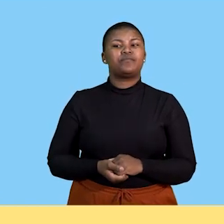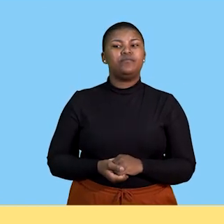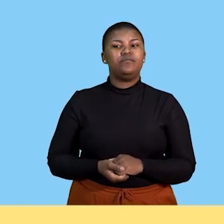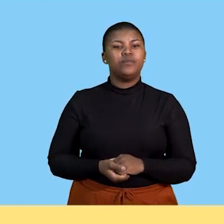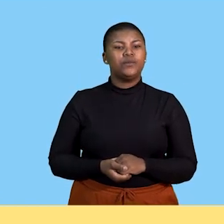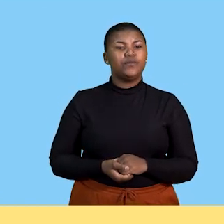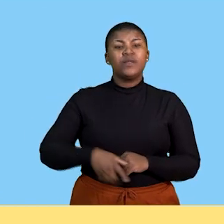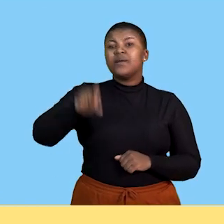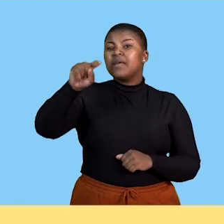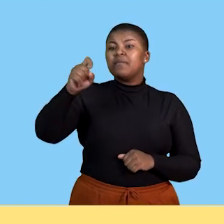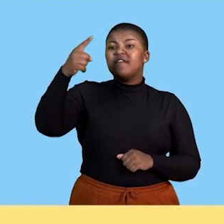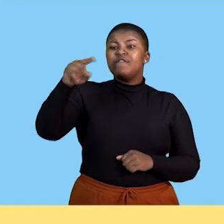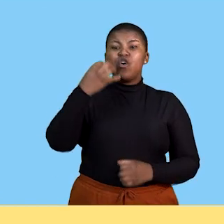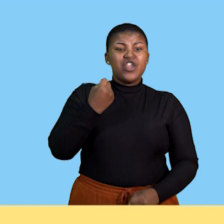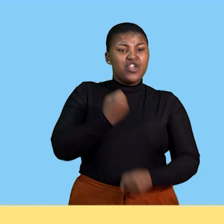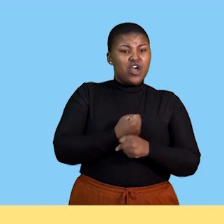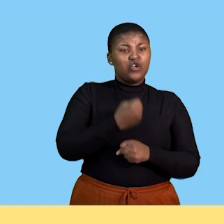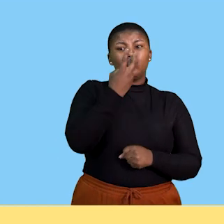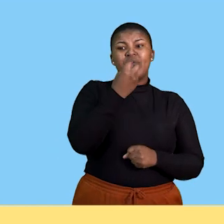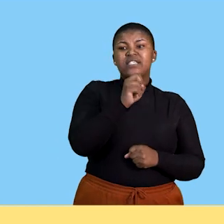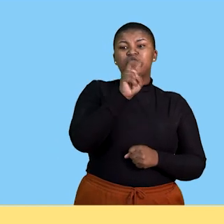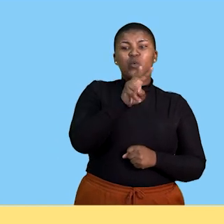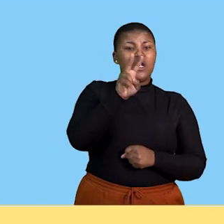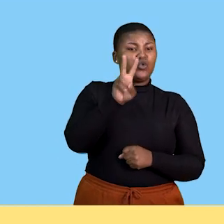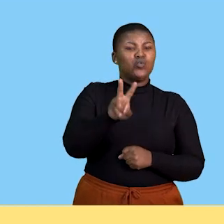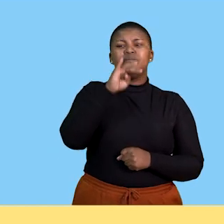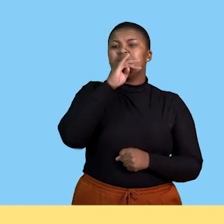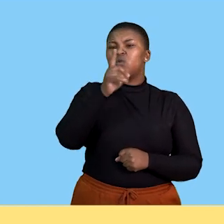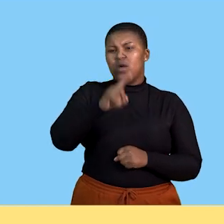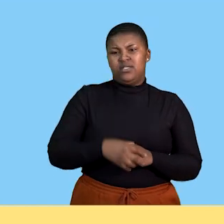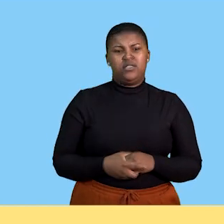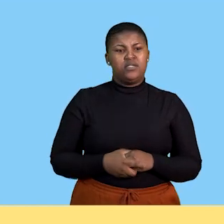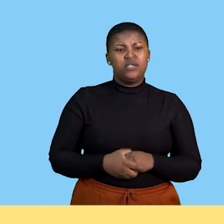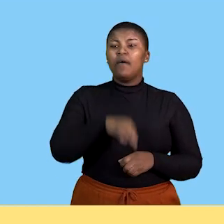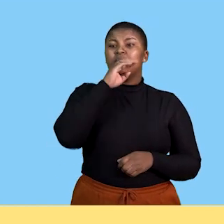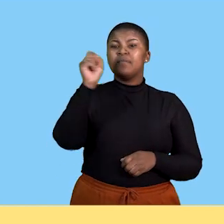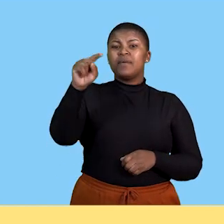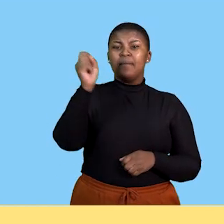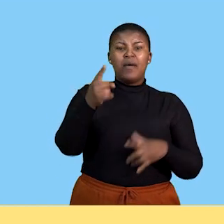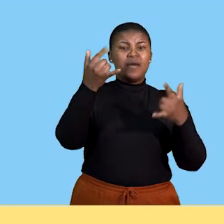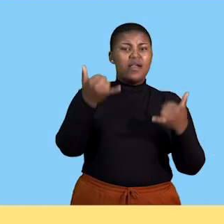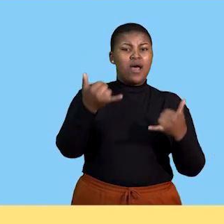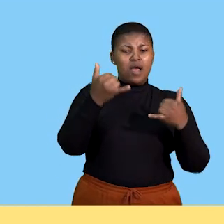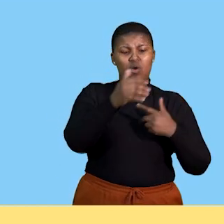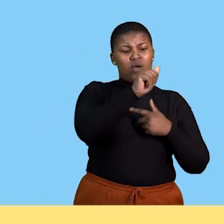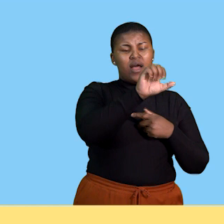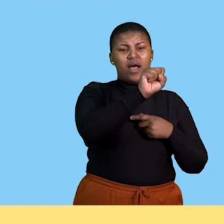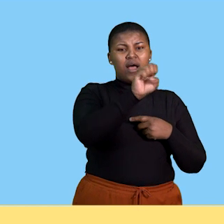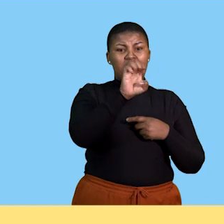the acid test ratio for the year 2022. That simply means we come and we take our current